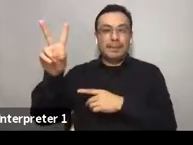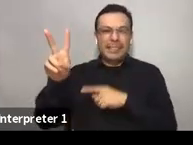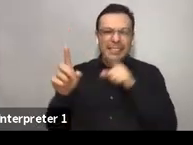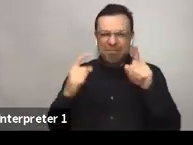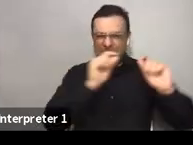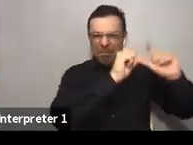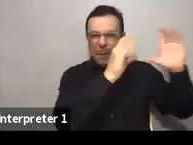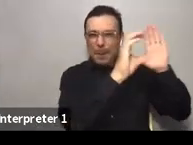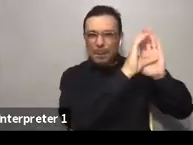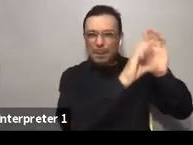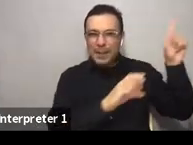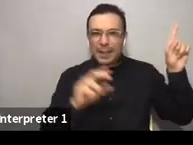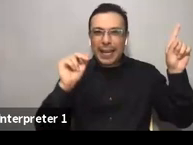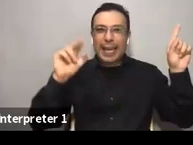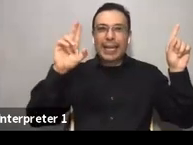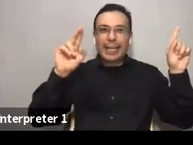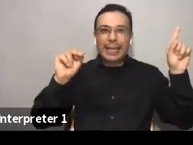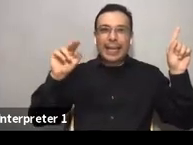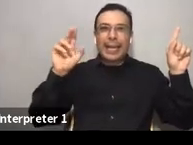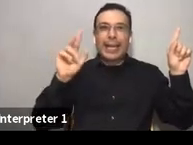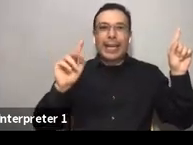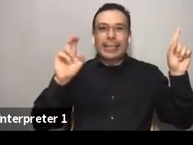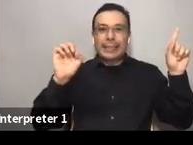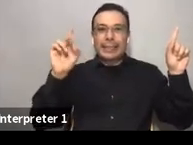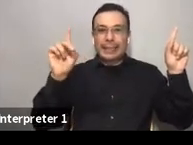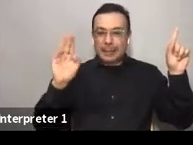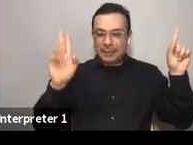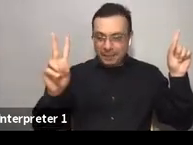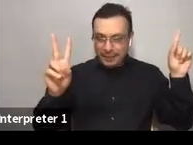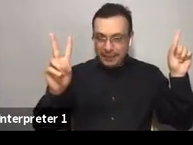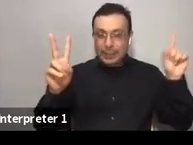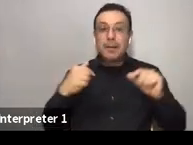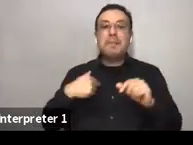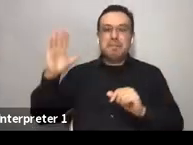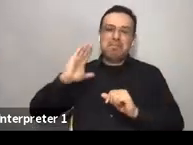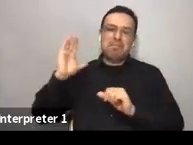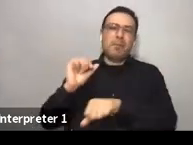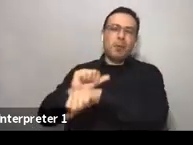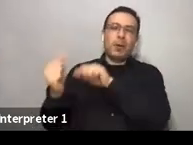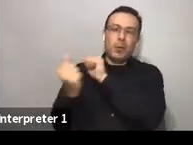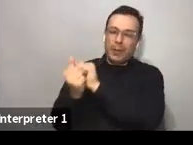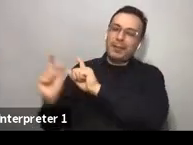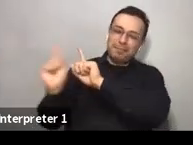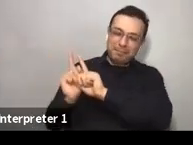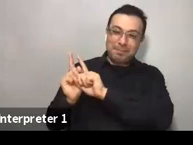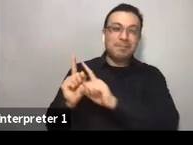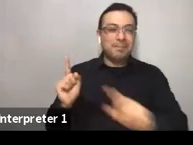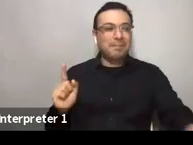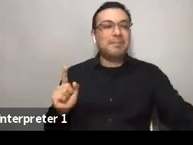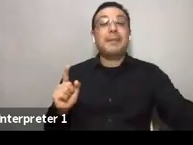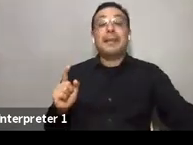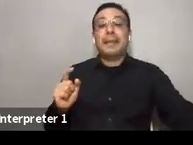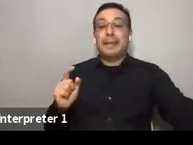of us that worked with Corbin before many years ago, we are very happy to have them today at